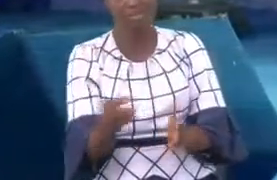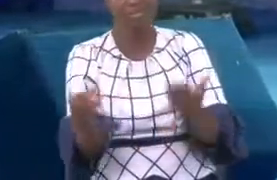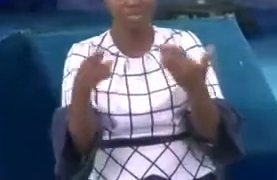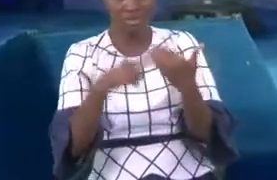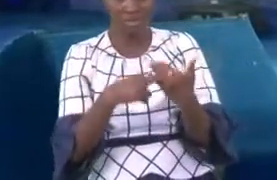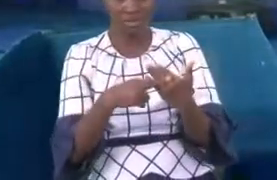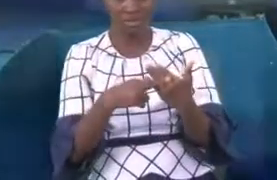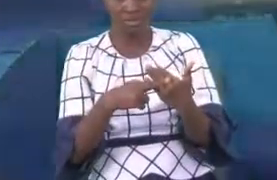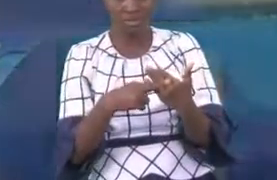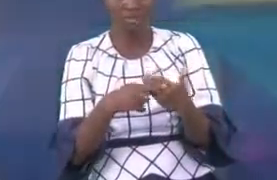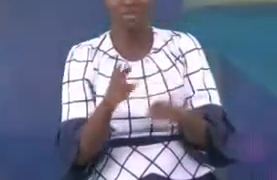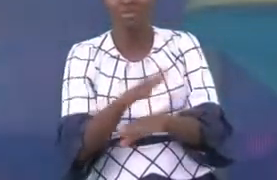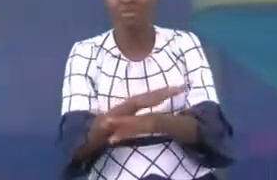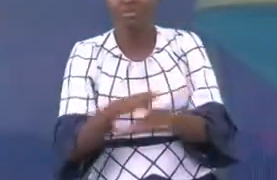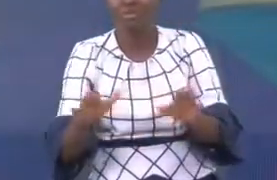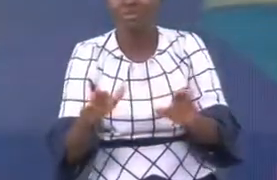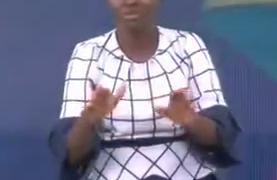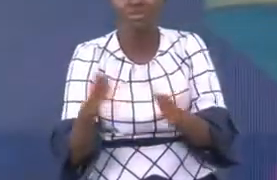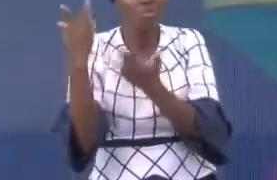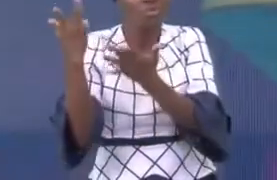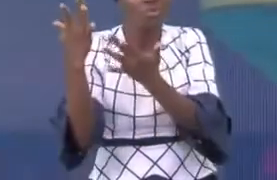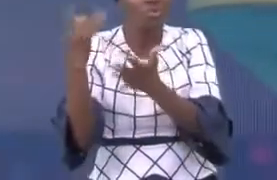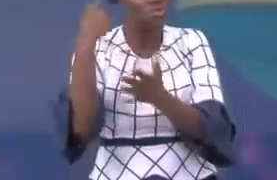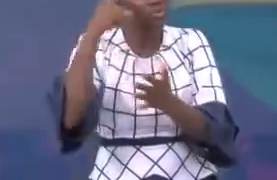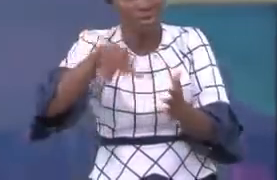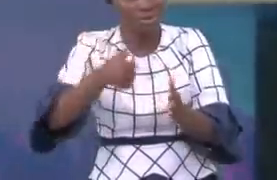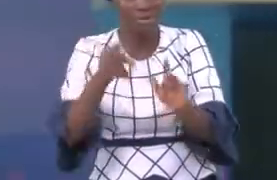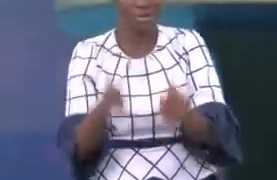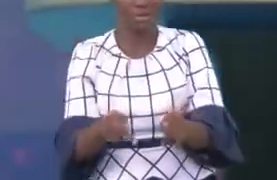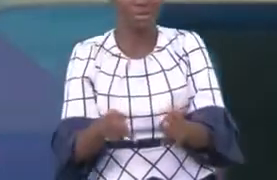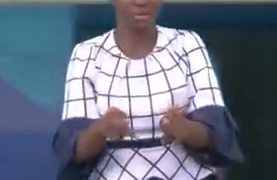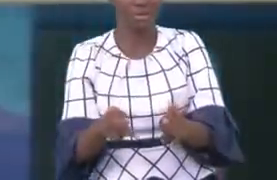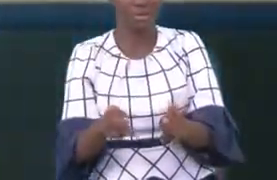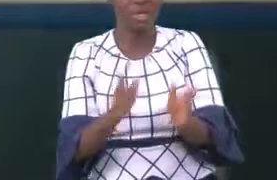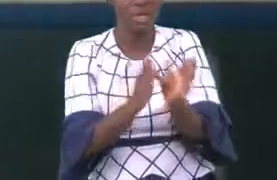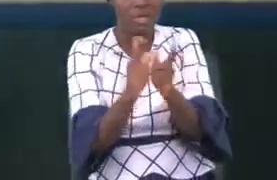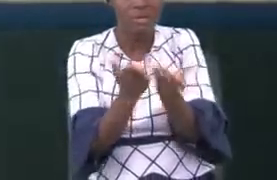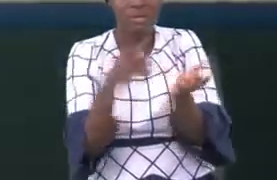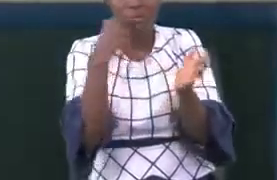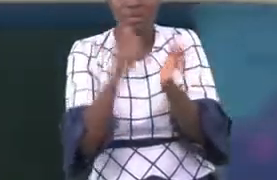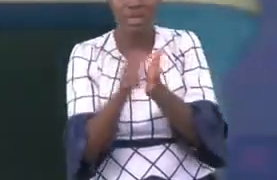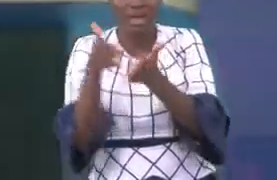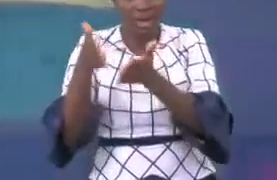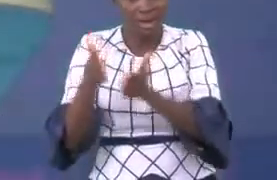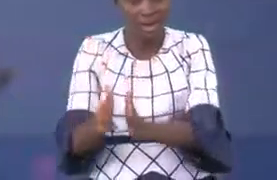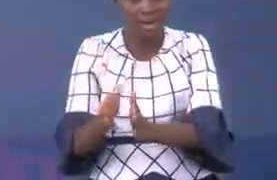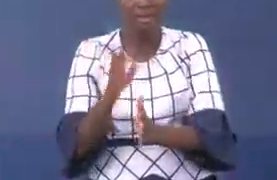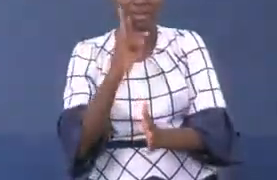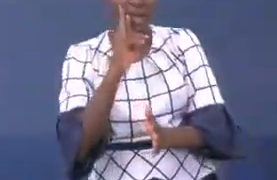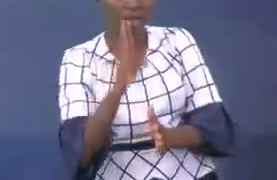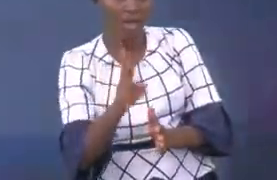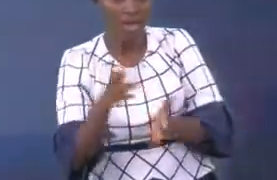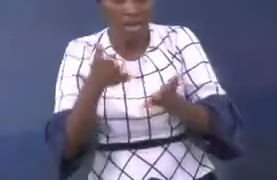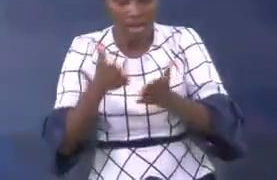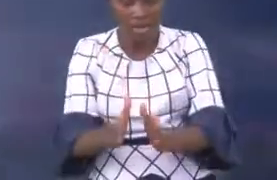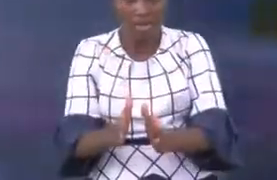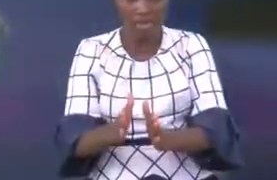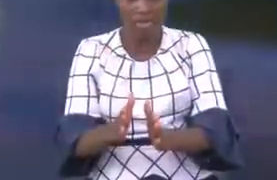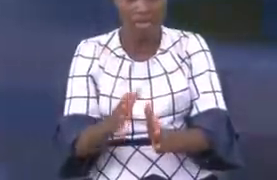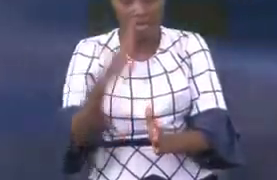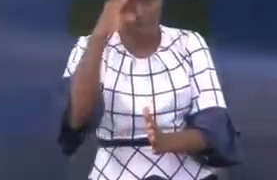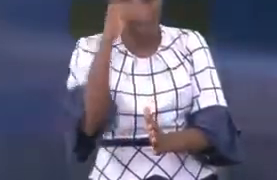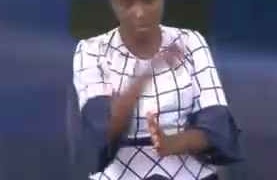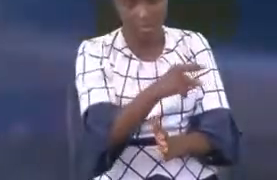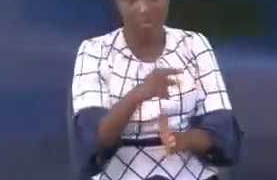Let him return. Let her return. It's a personal choice. It's a personal